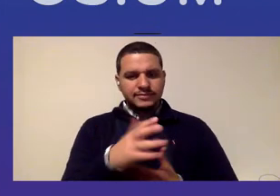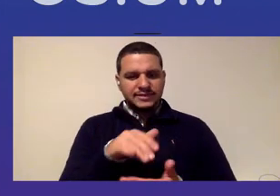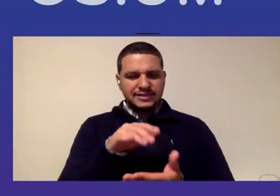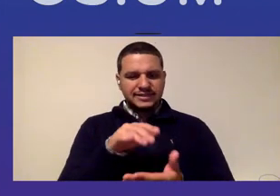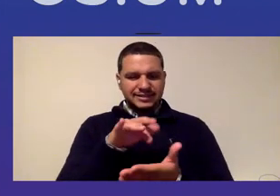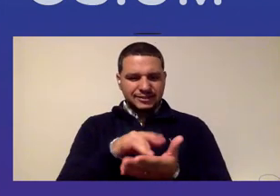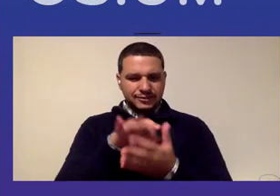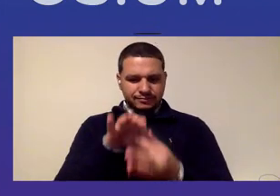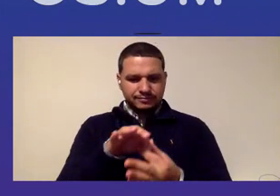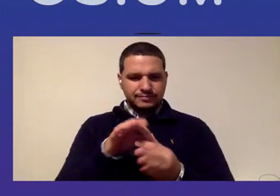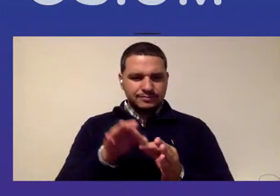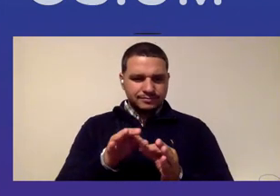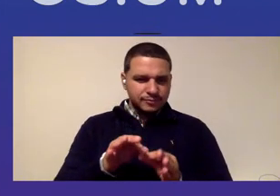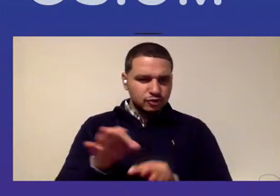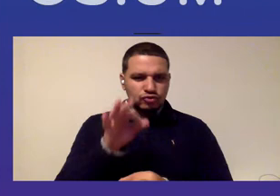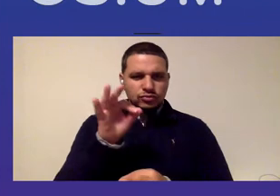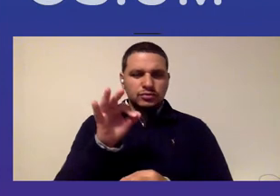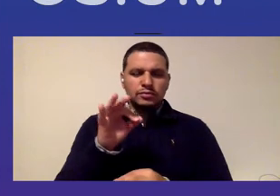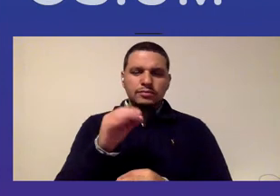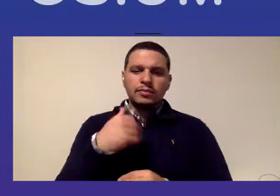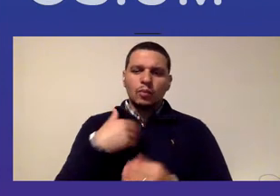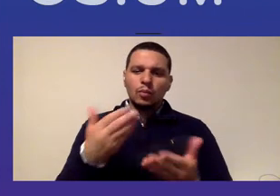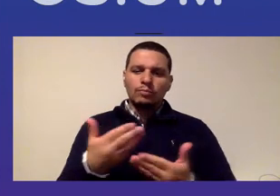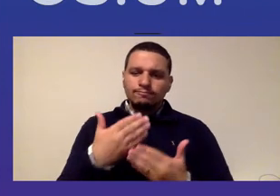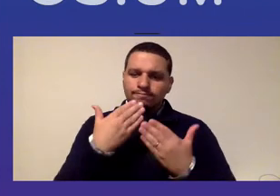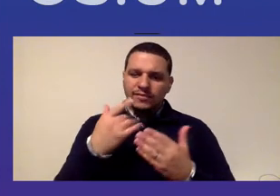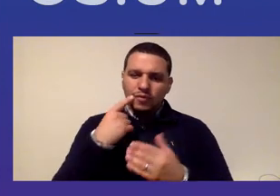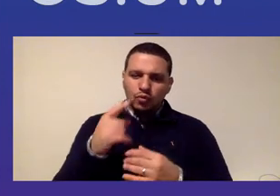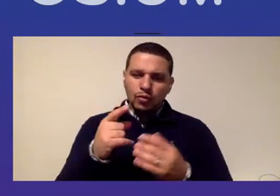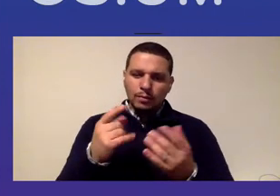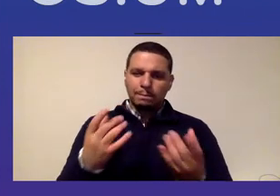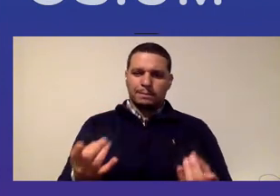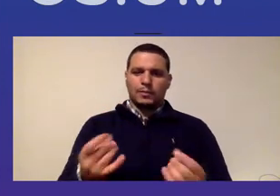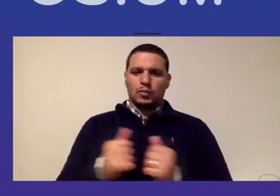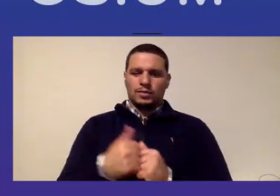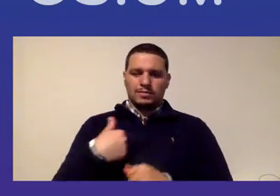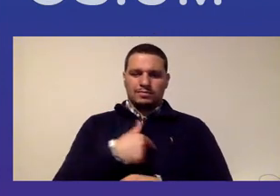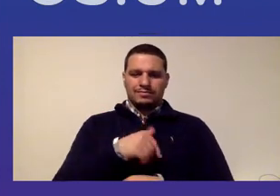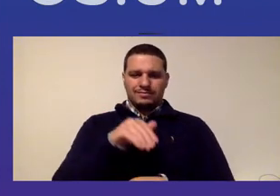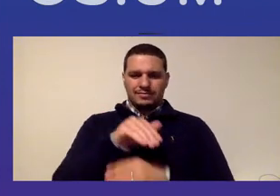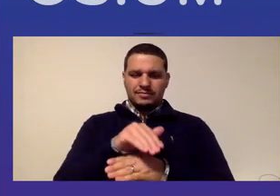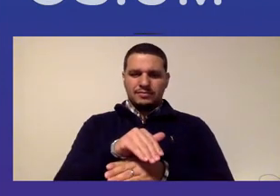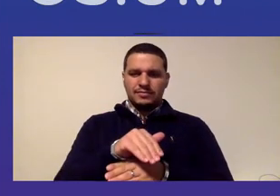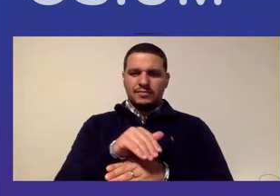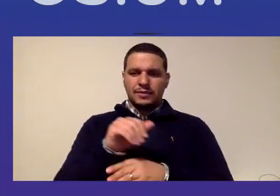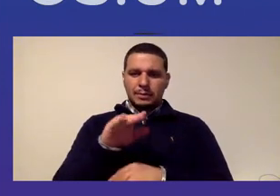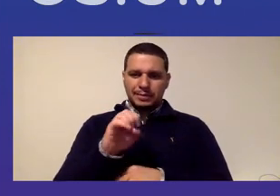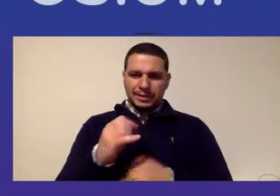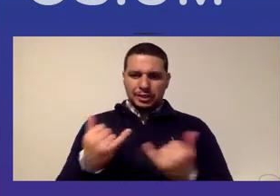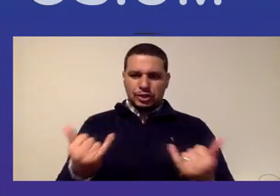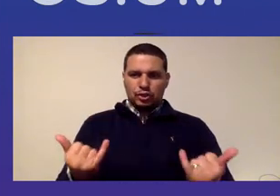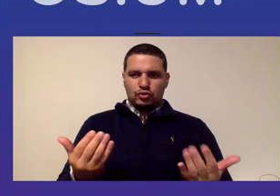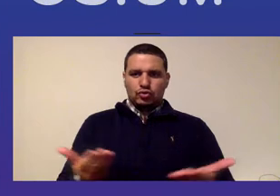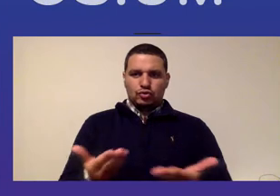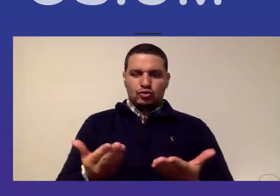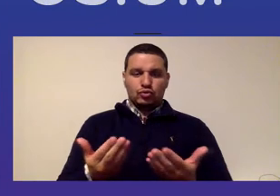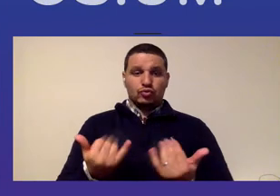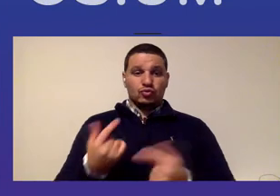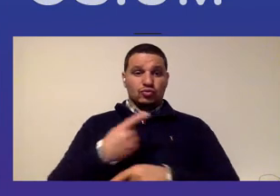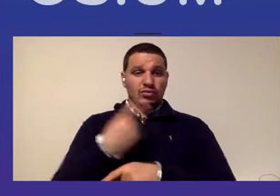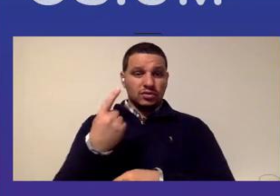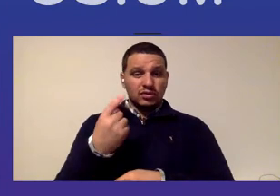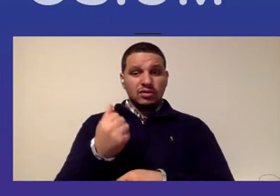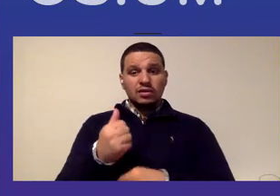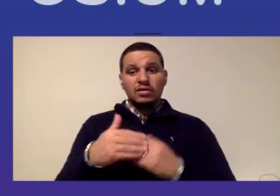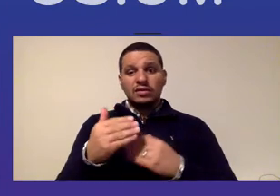willingness to ground and meditate with me this evening and to be here and be here today and over the next several days of